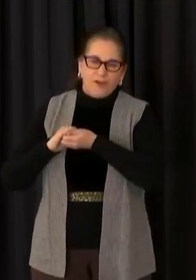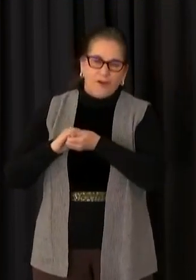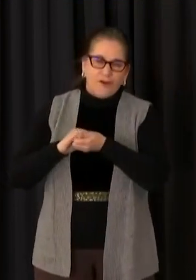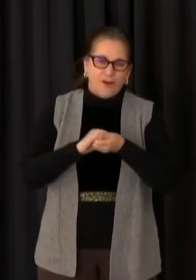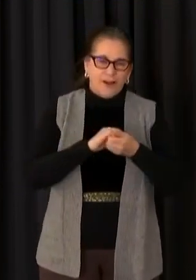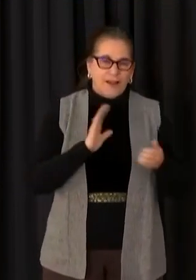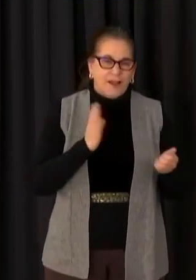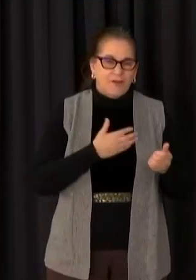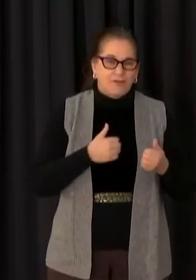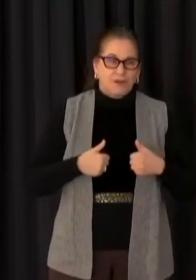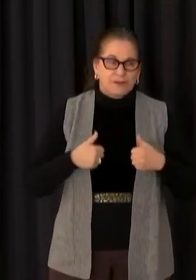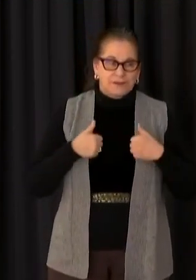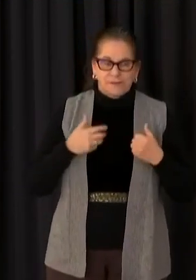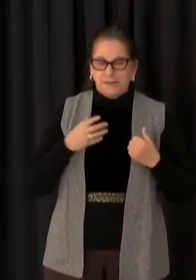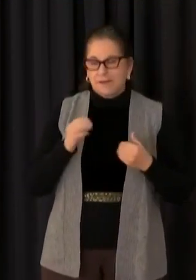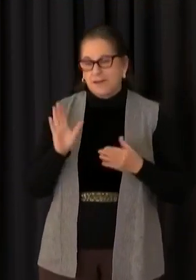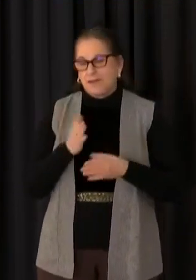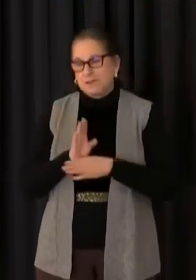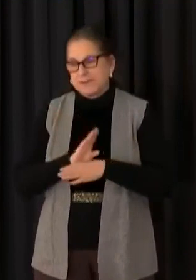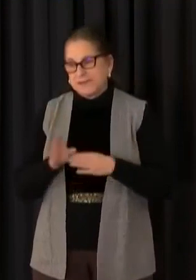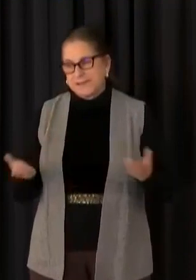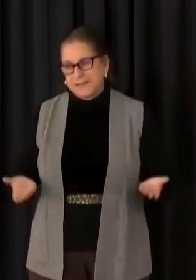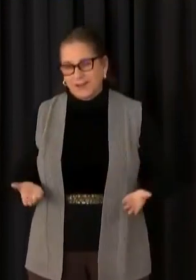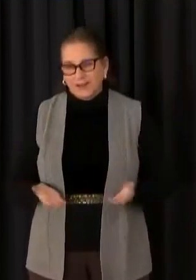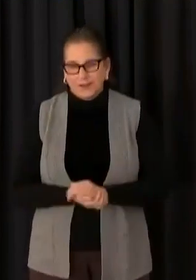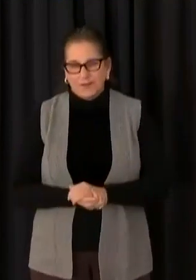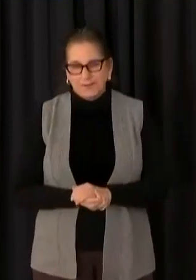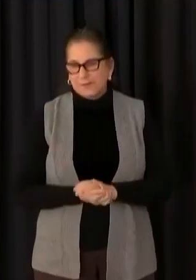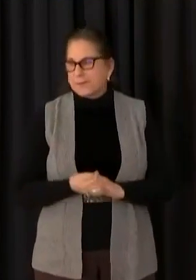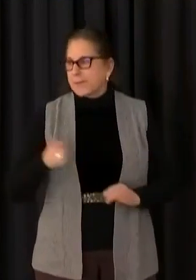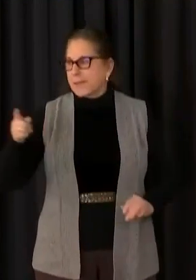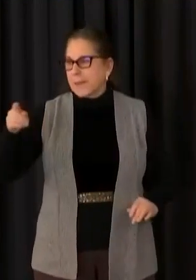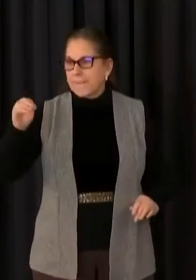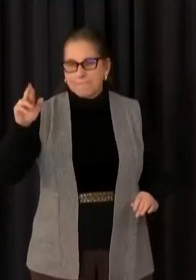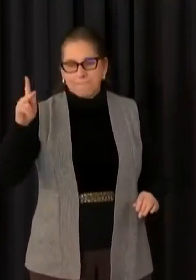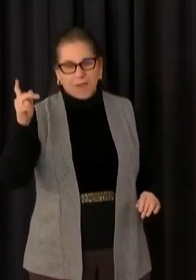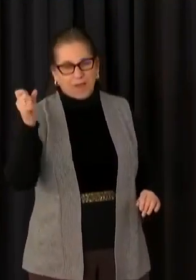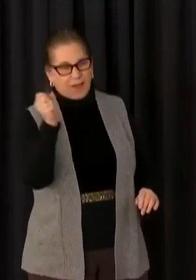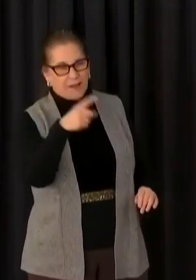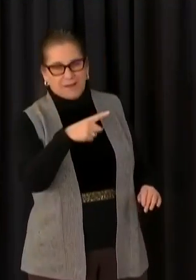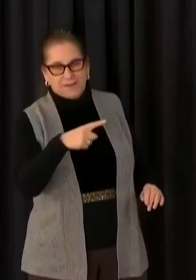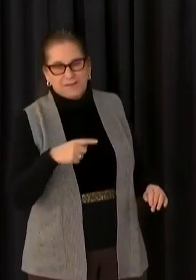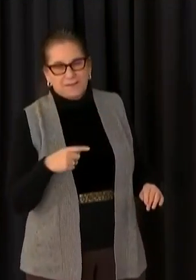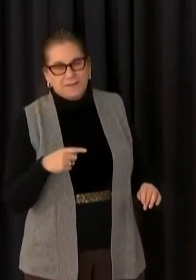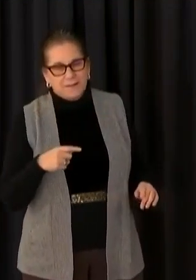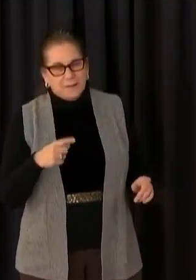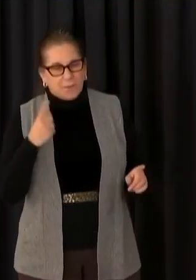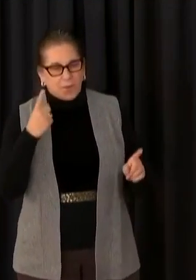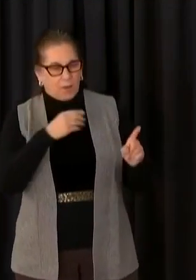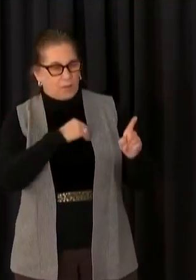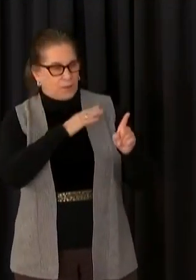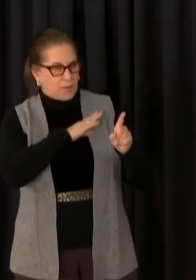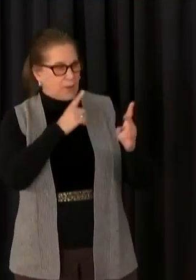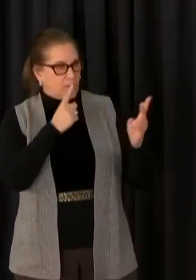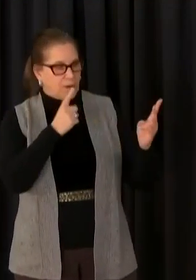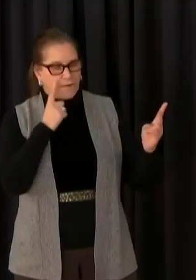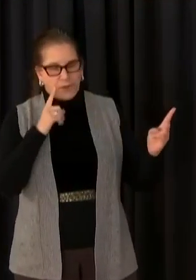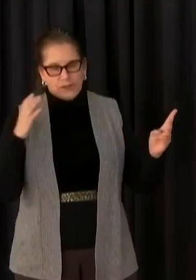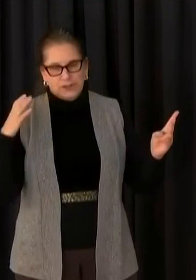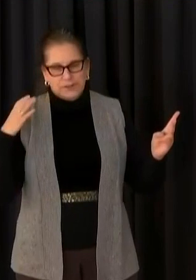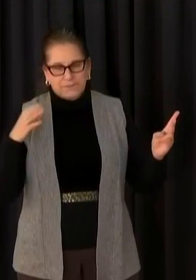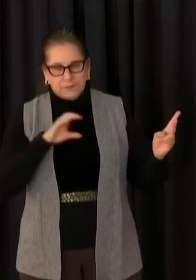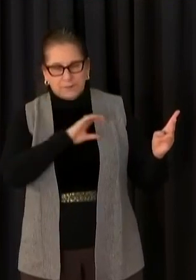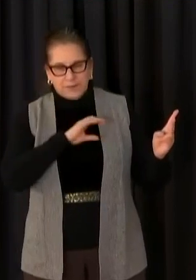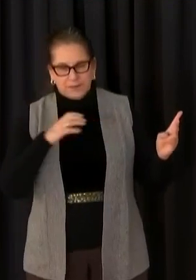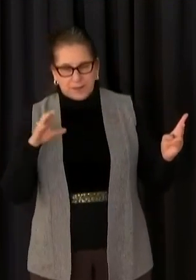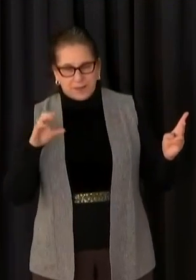businesses. Thank you. Thank you. Mark. One for Mayor Bowser and one for the chief. Mayor, are you satisfied? You put